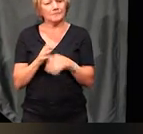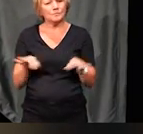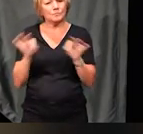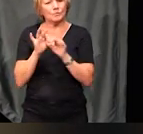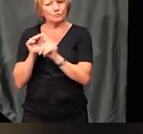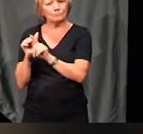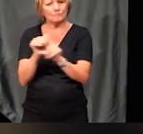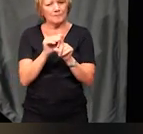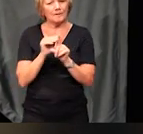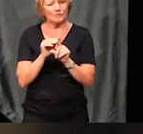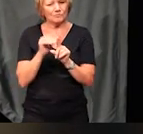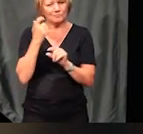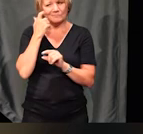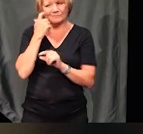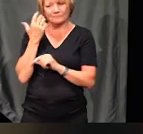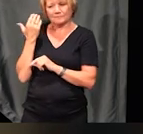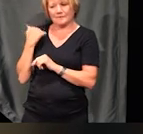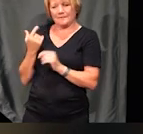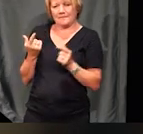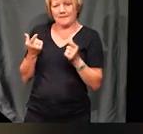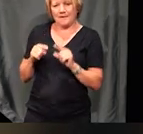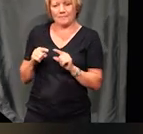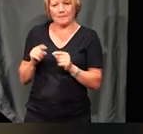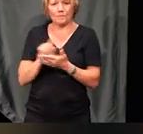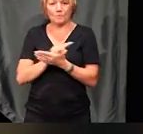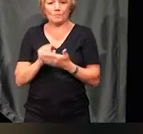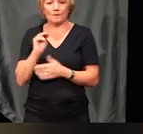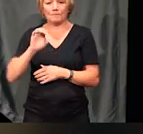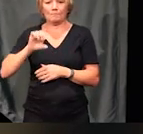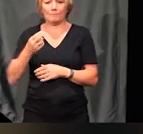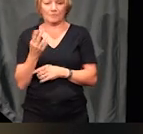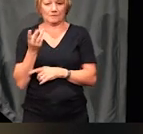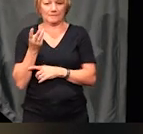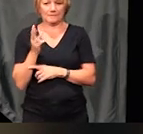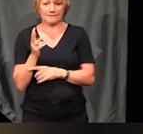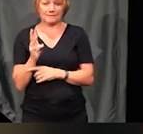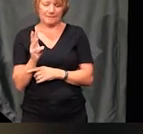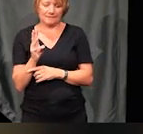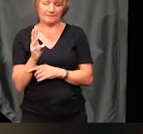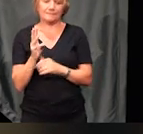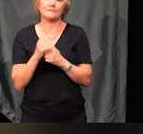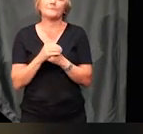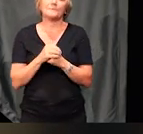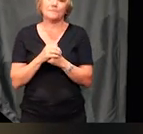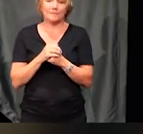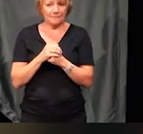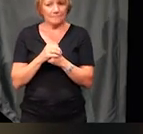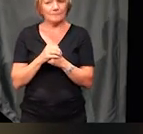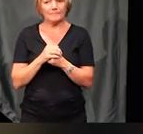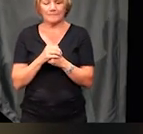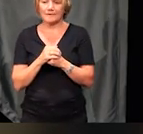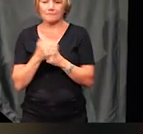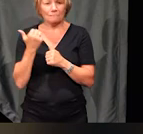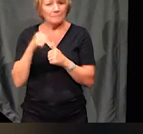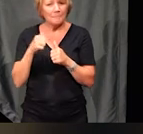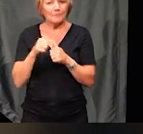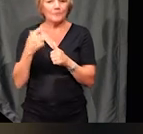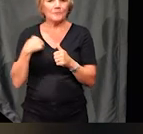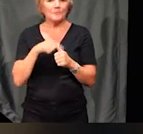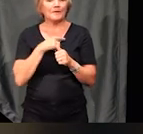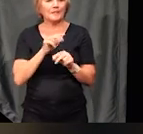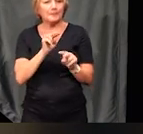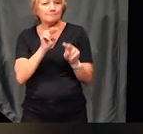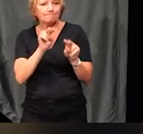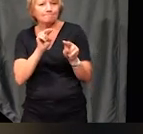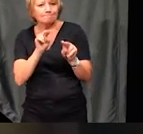happened to us back on the week of March 16. We could barely wait for